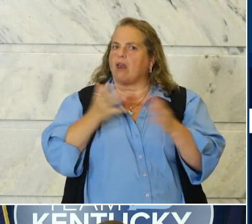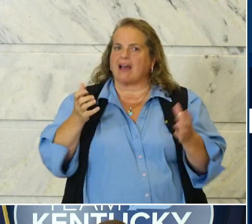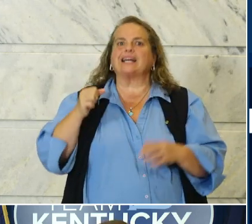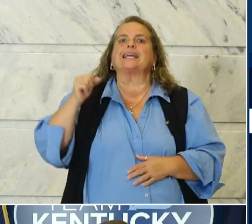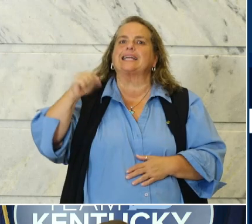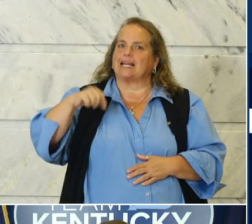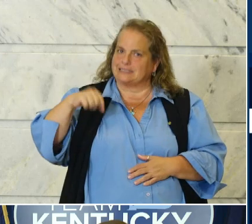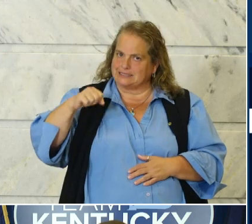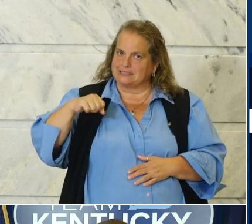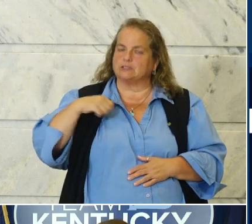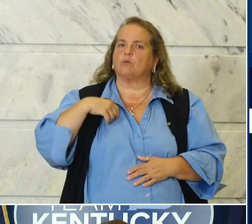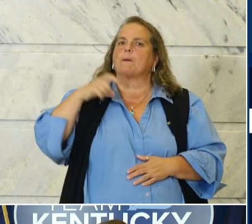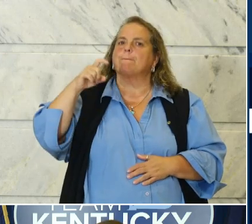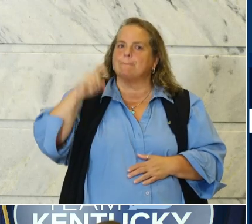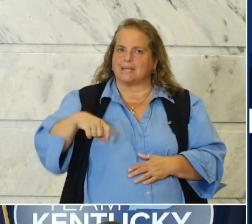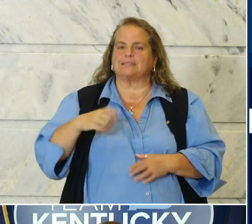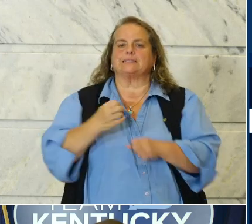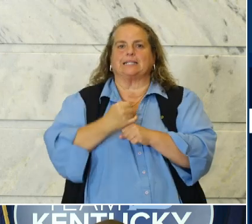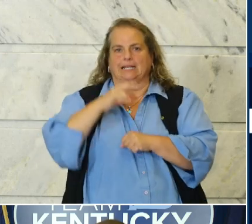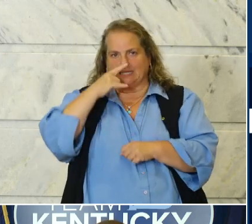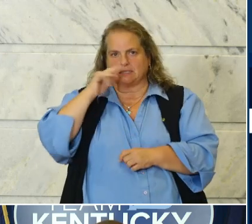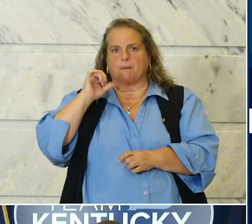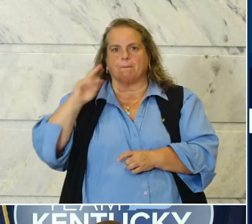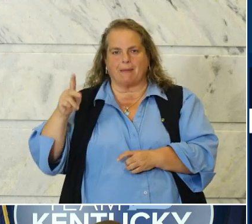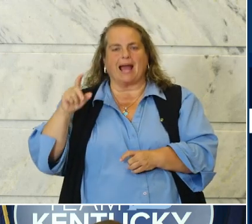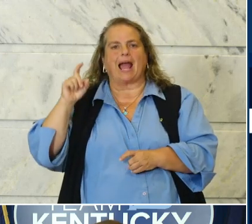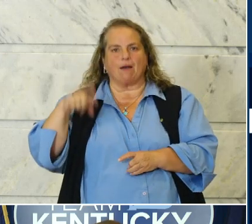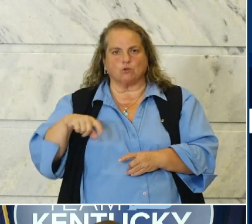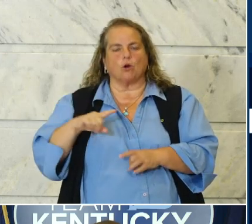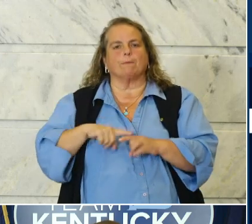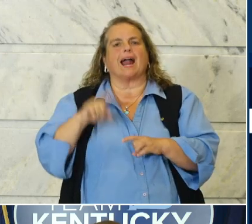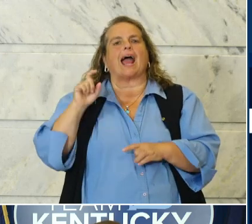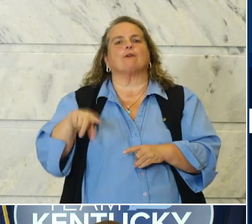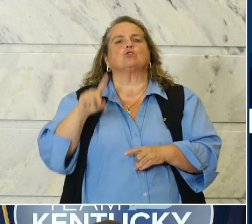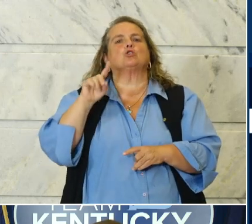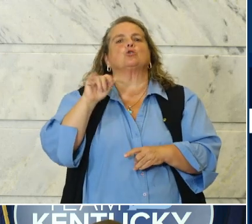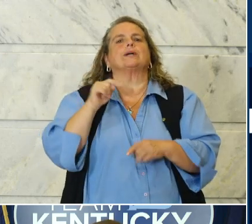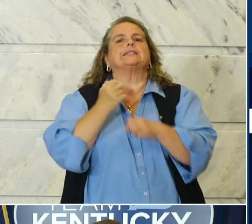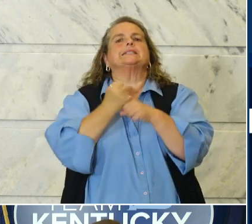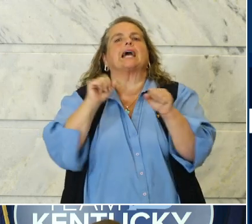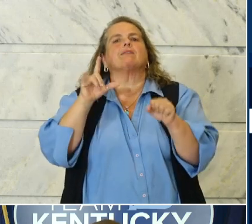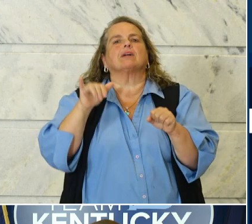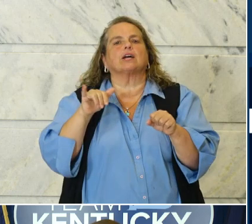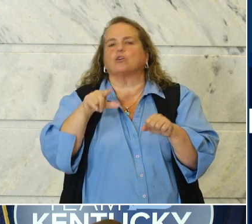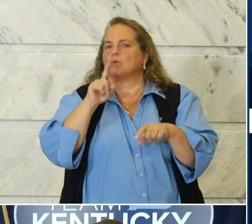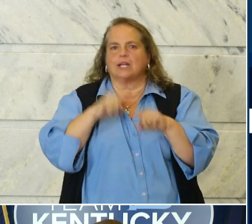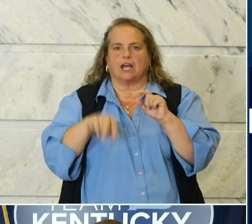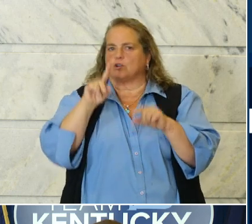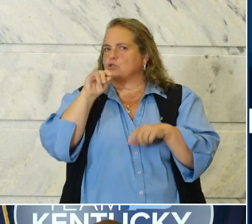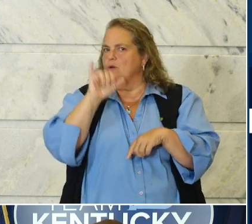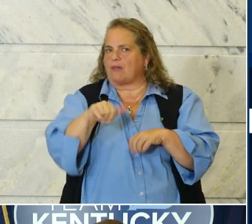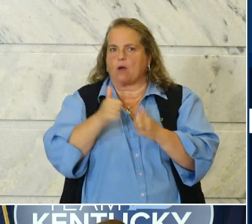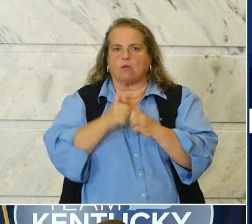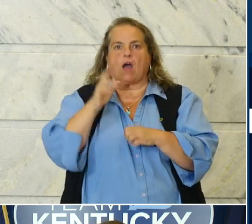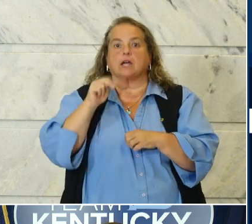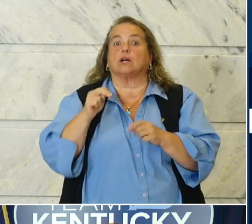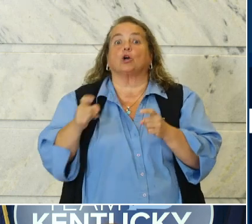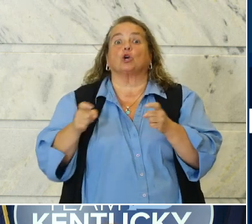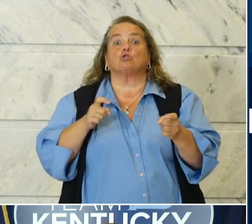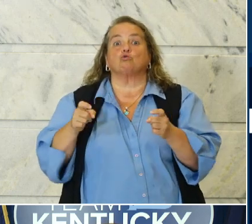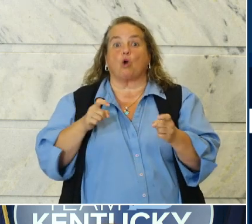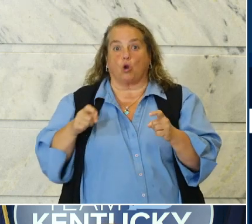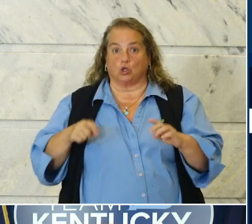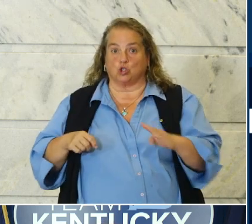yes, we've got to do that and we have to do that, but we have to do it safely, and you can't do that with an uncontrolled surge